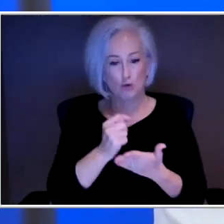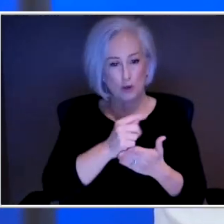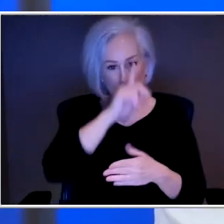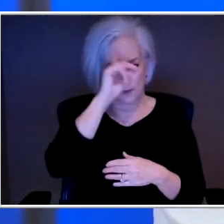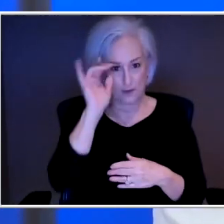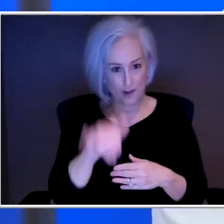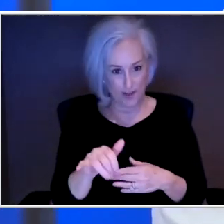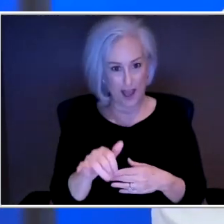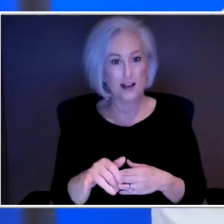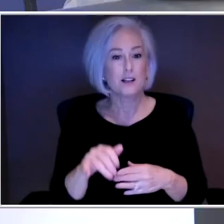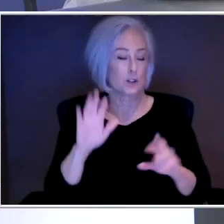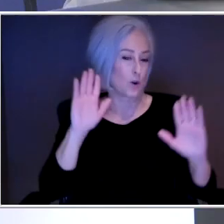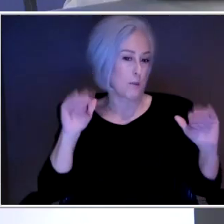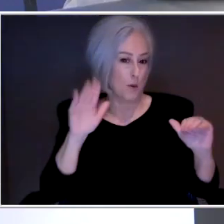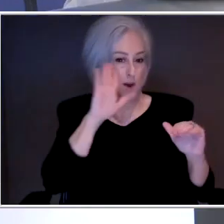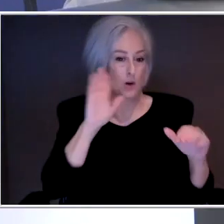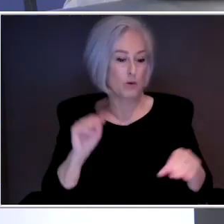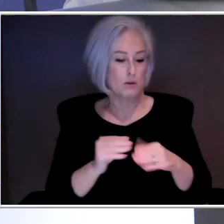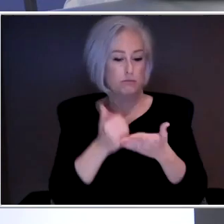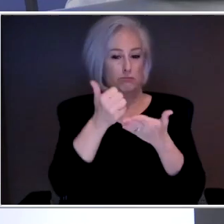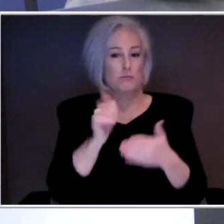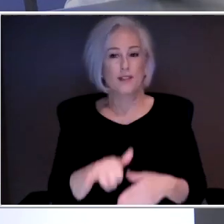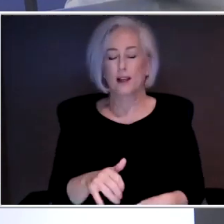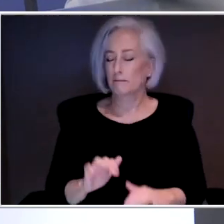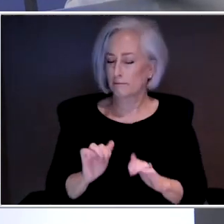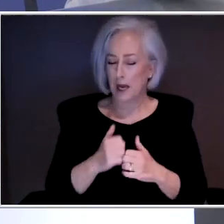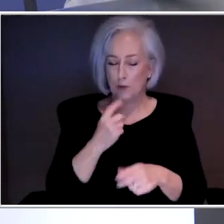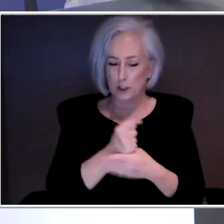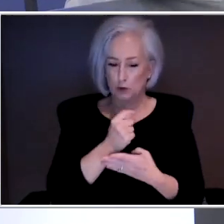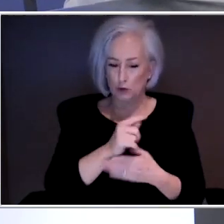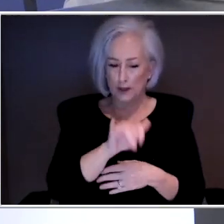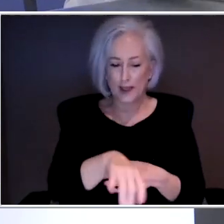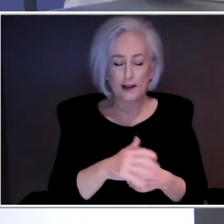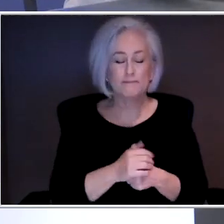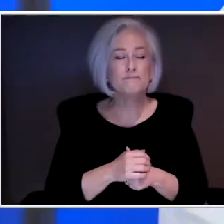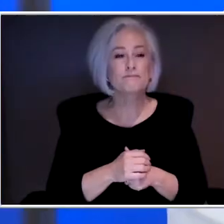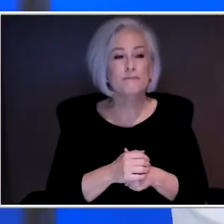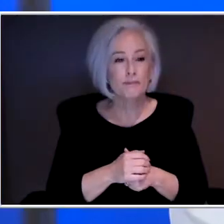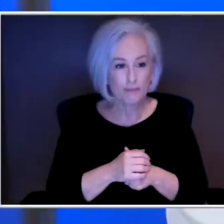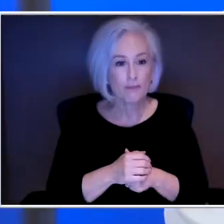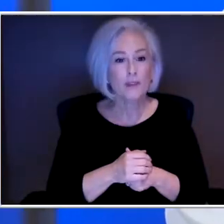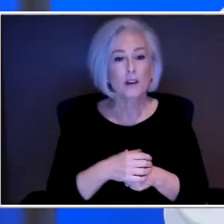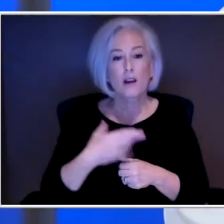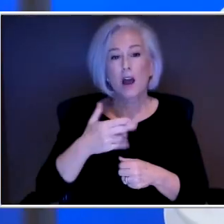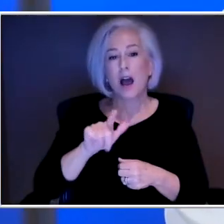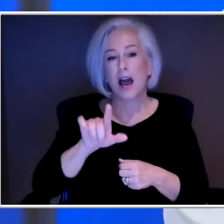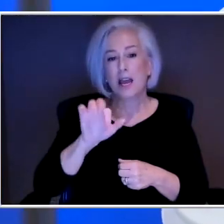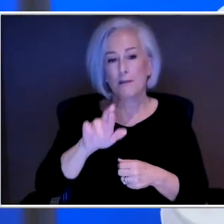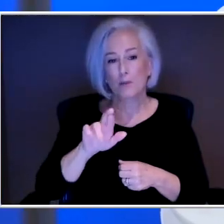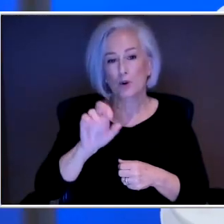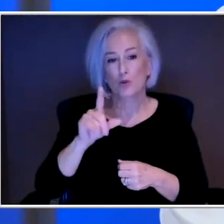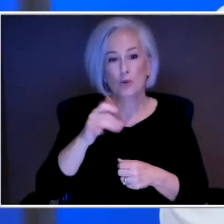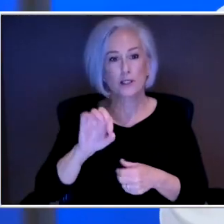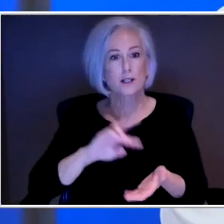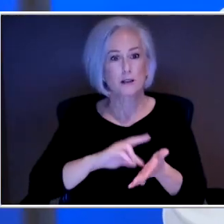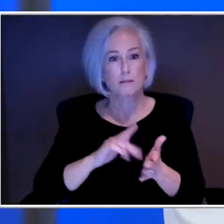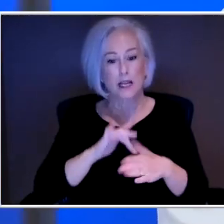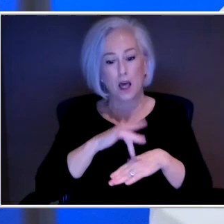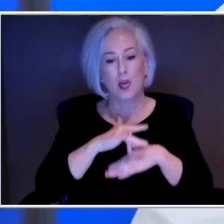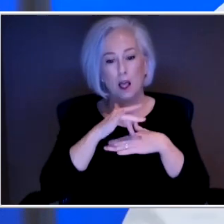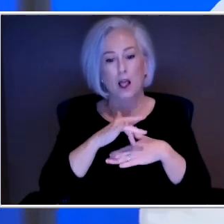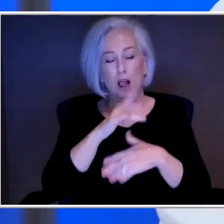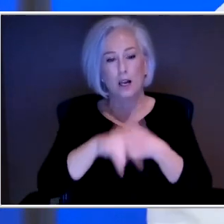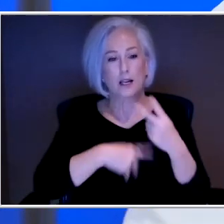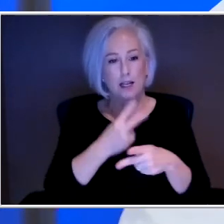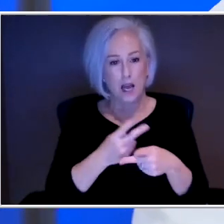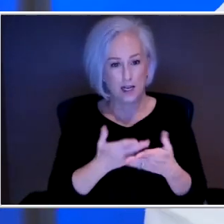definitive treatment for anorexia. How would it treat that? So hyper-rigid conditions, so OCD, depression, anxiety, PTSD, basically